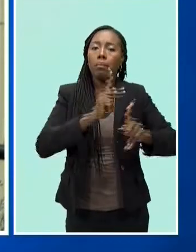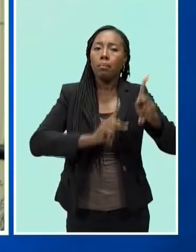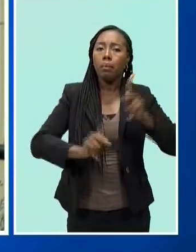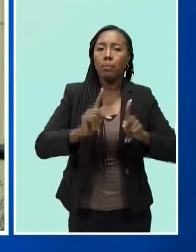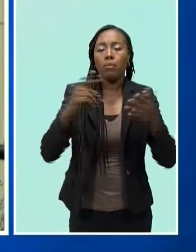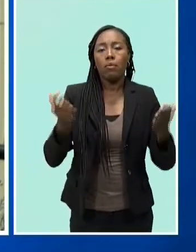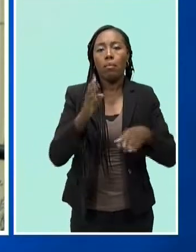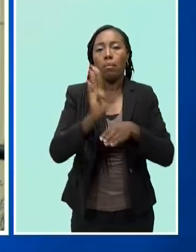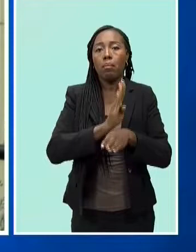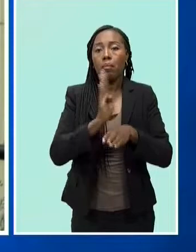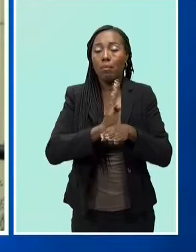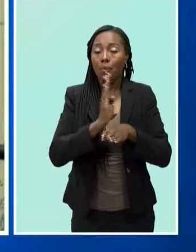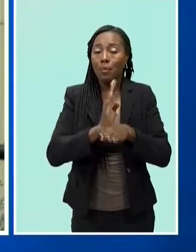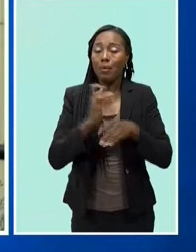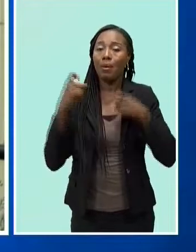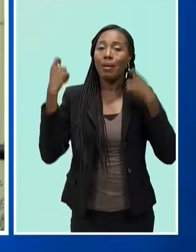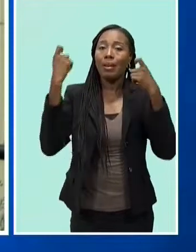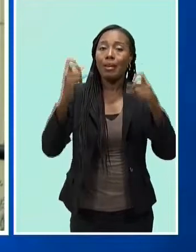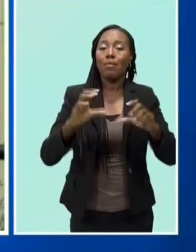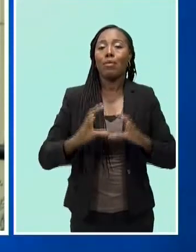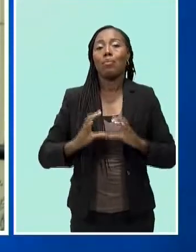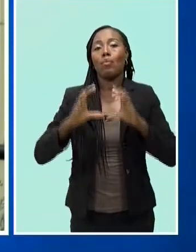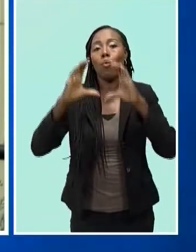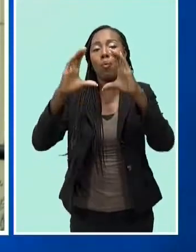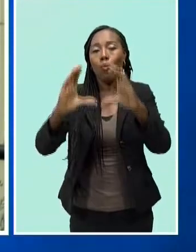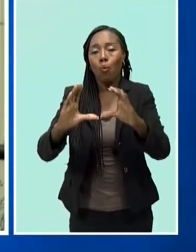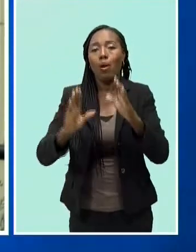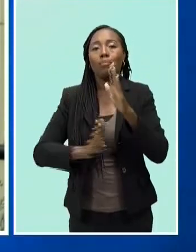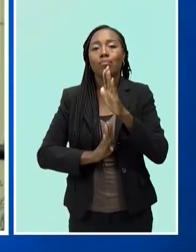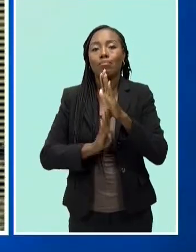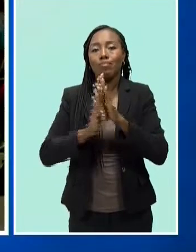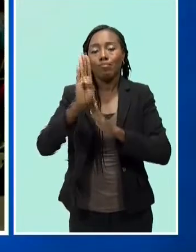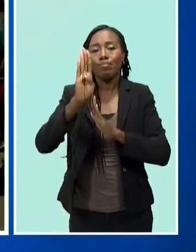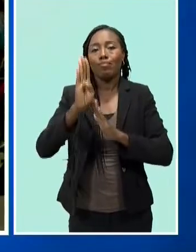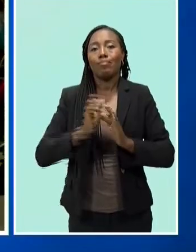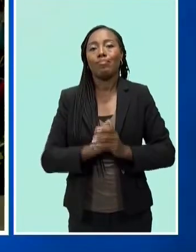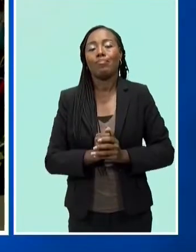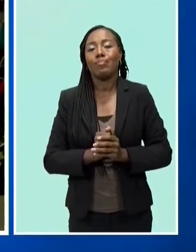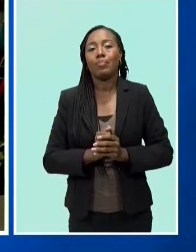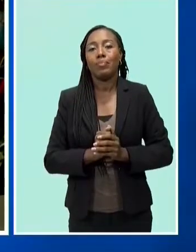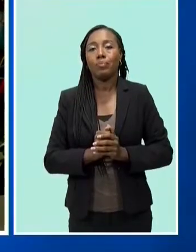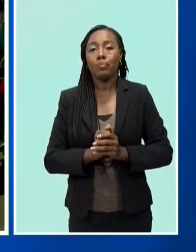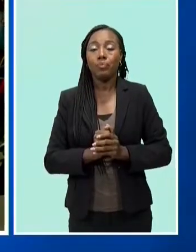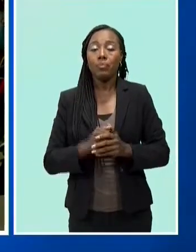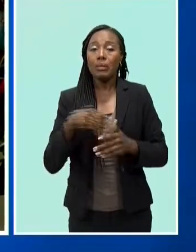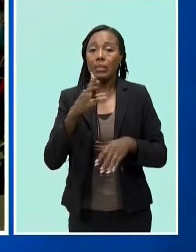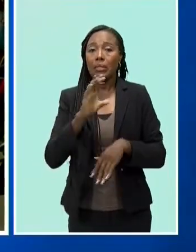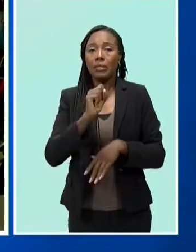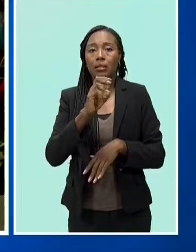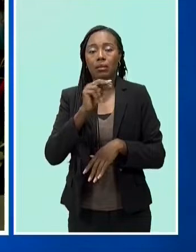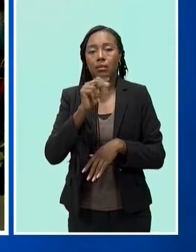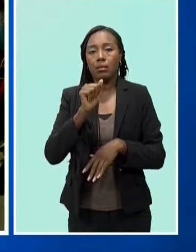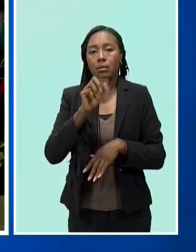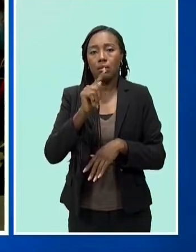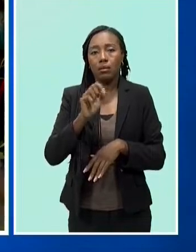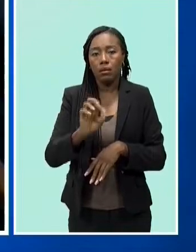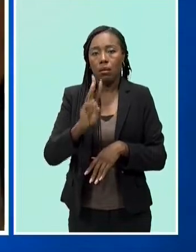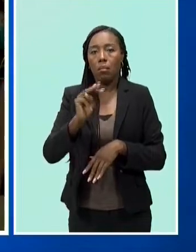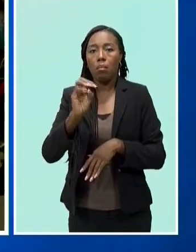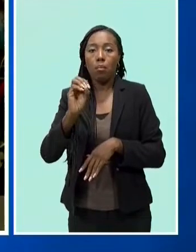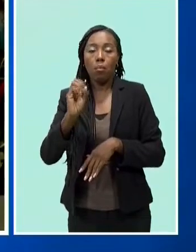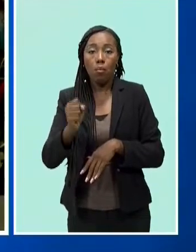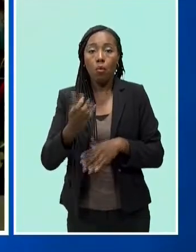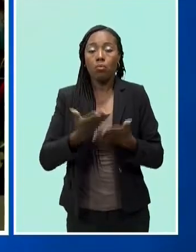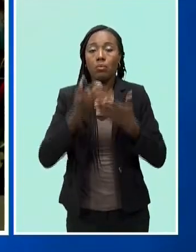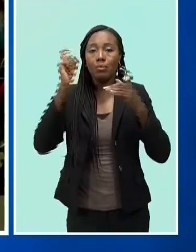the prestigious National Development Scholarship. And Senator Moe was speaking during an awards